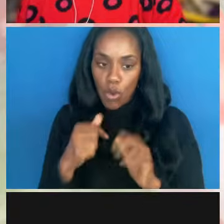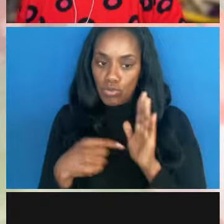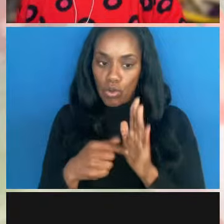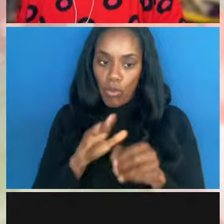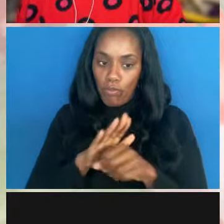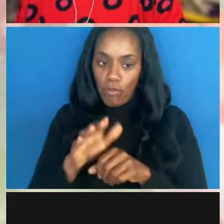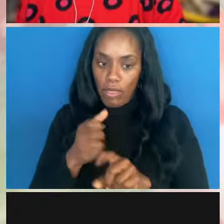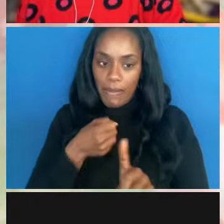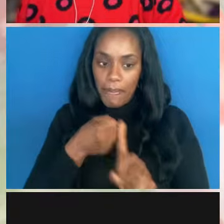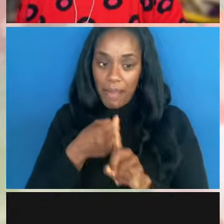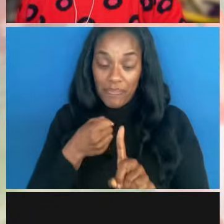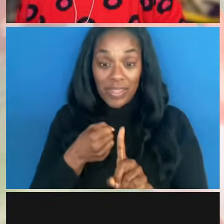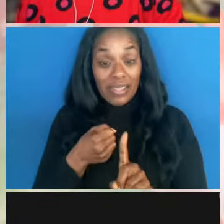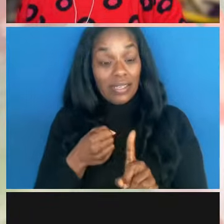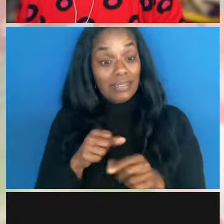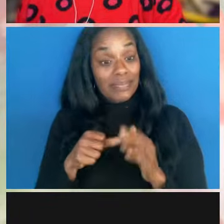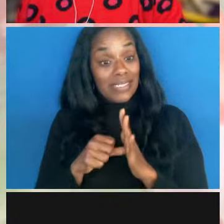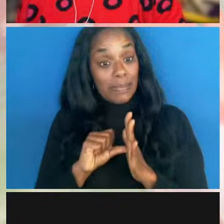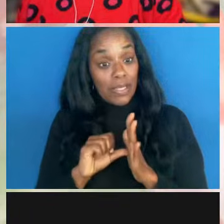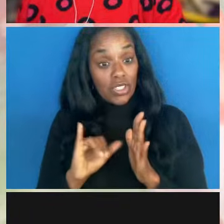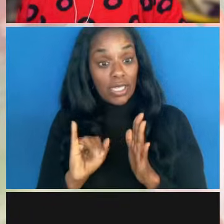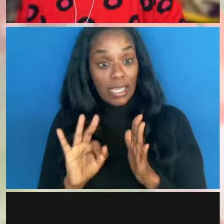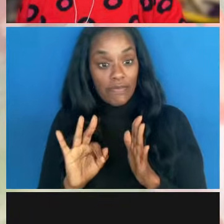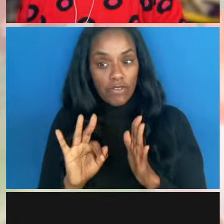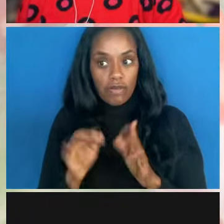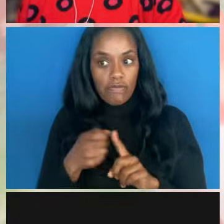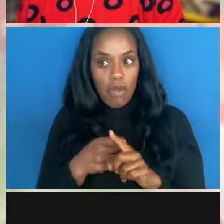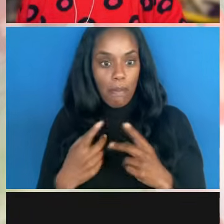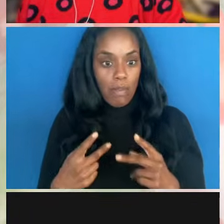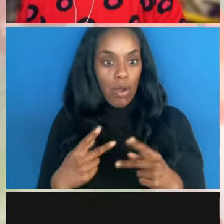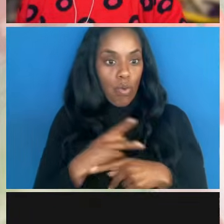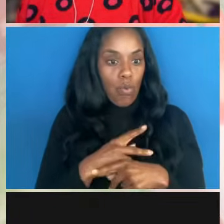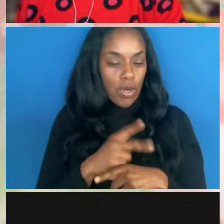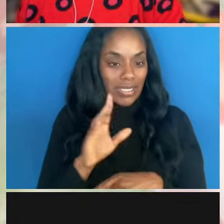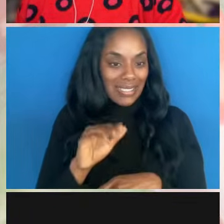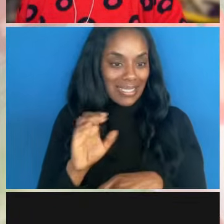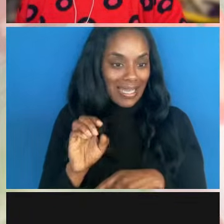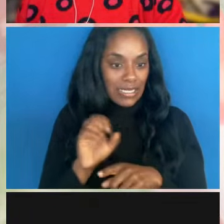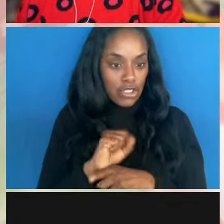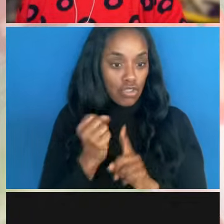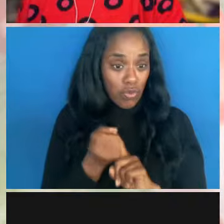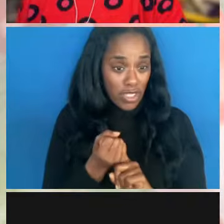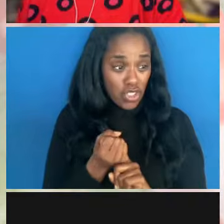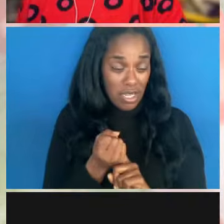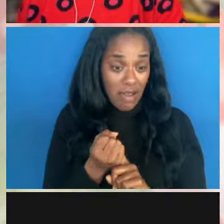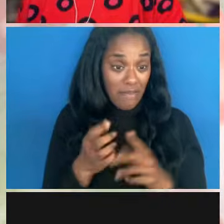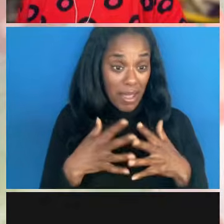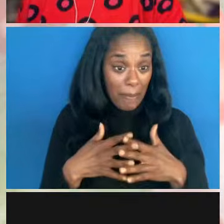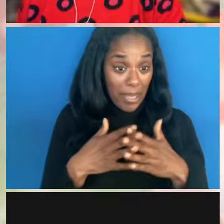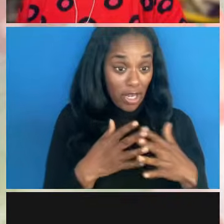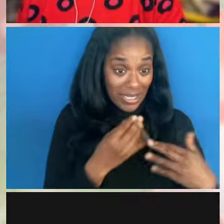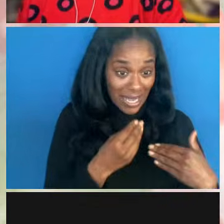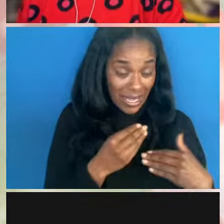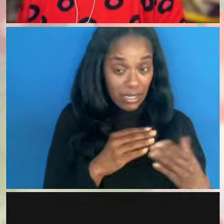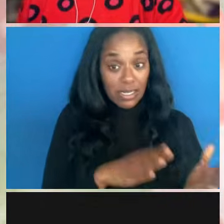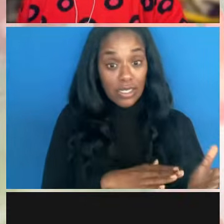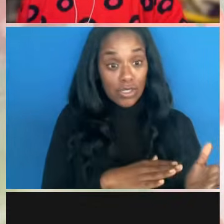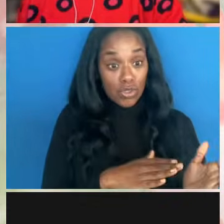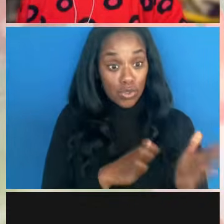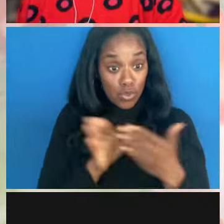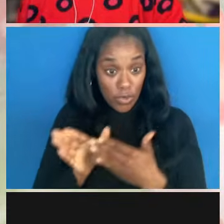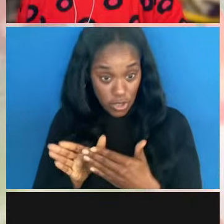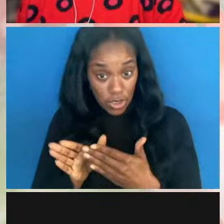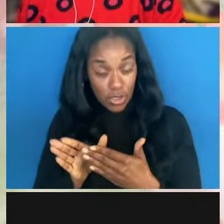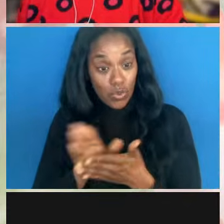you're coming from, worst case scenario, standard American diet to a clean, whole plant-based diet. Plants